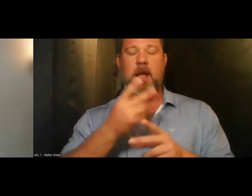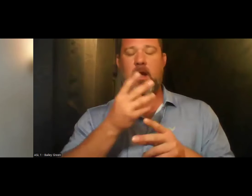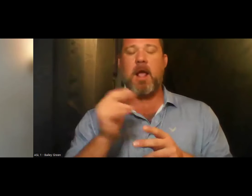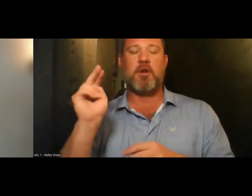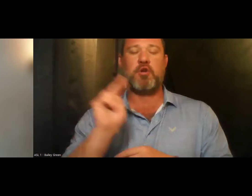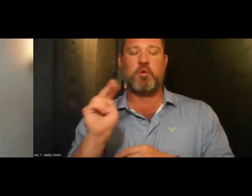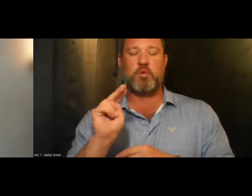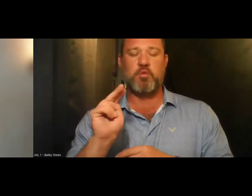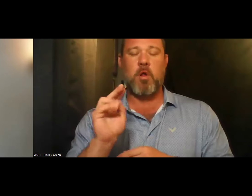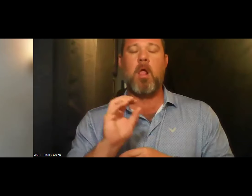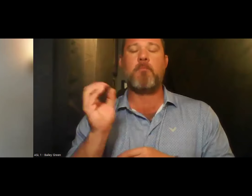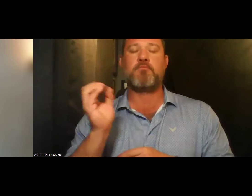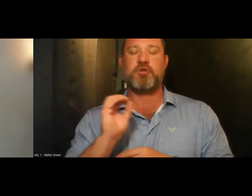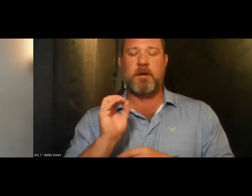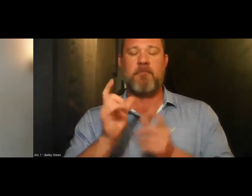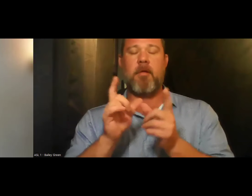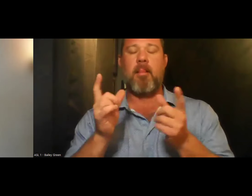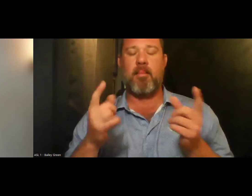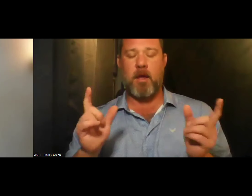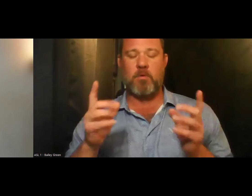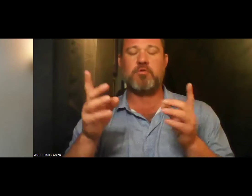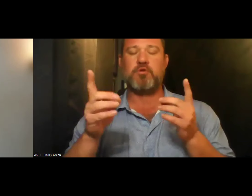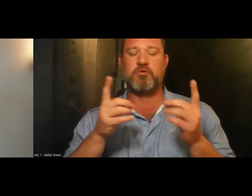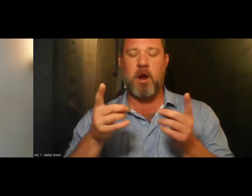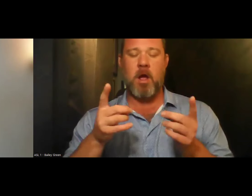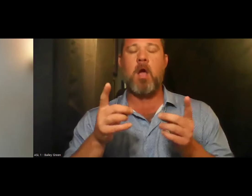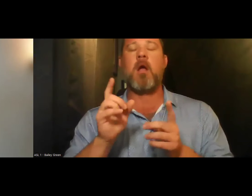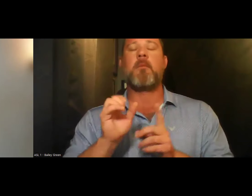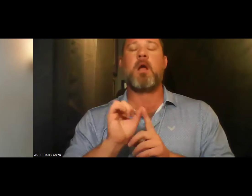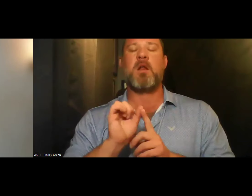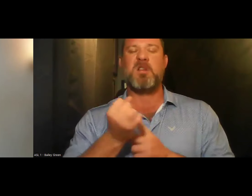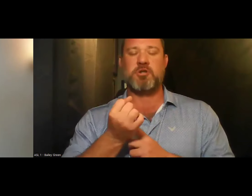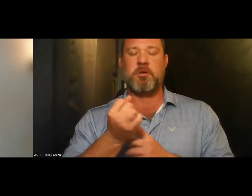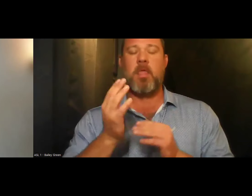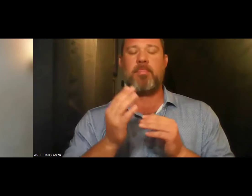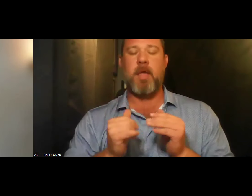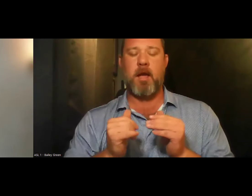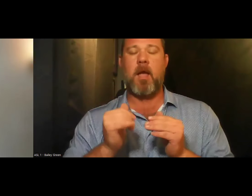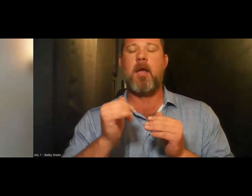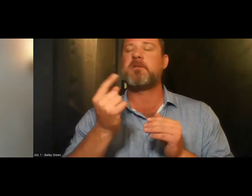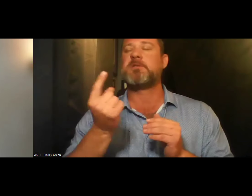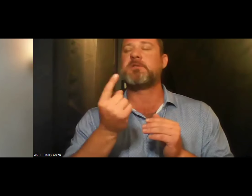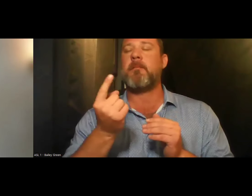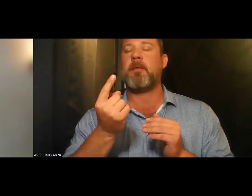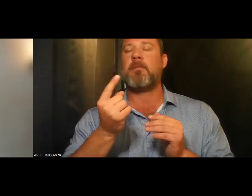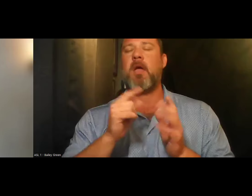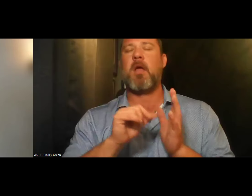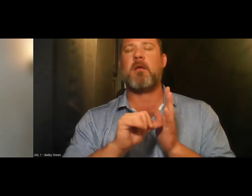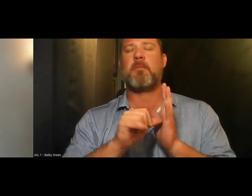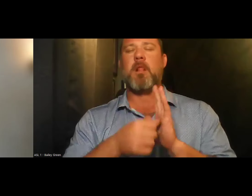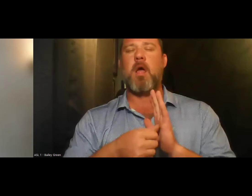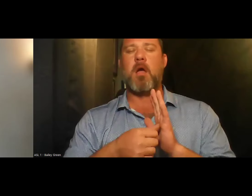neutral, objective language to describe a condition rather than something to imply a